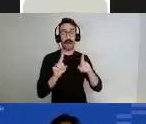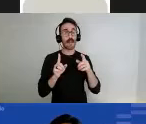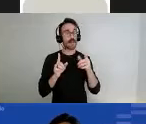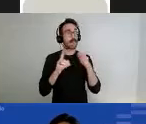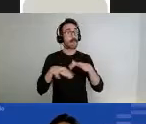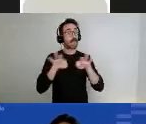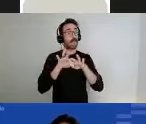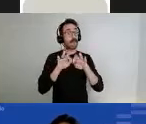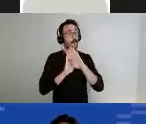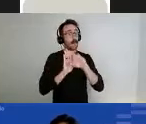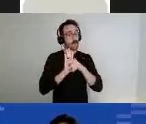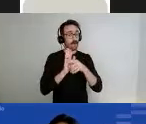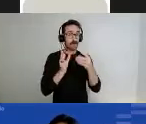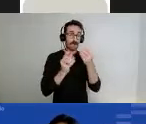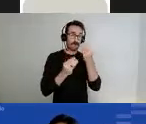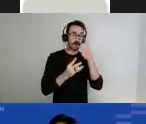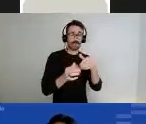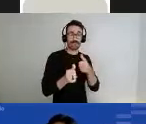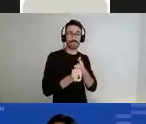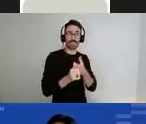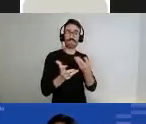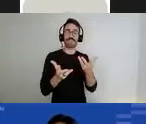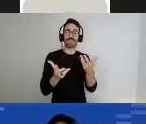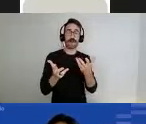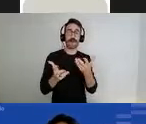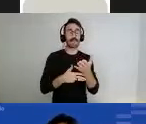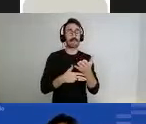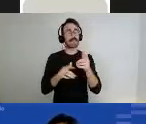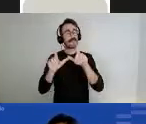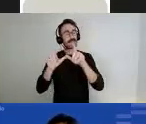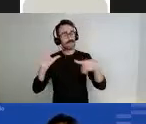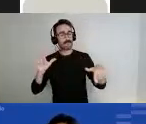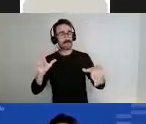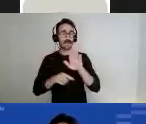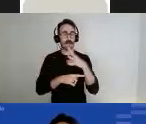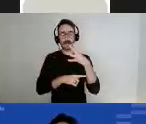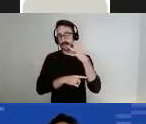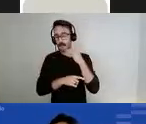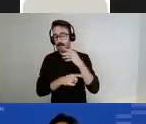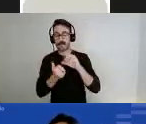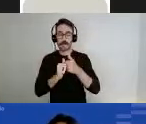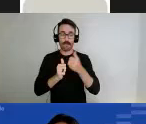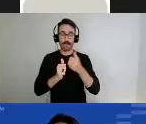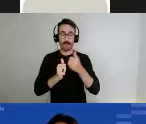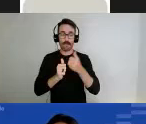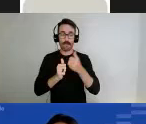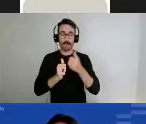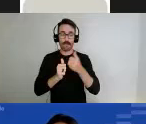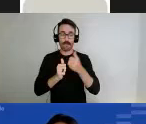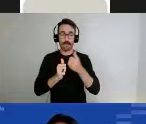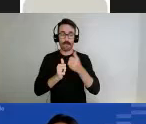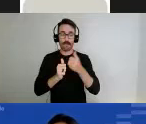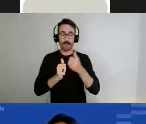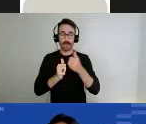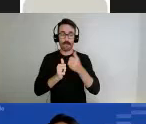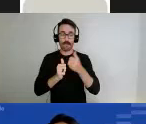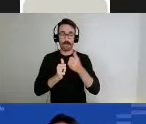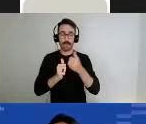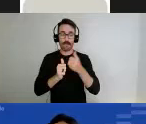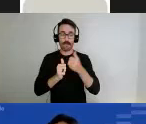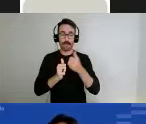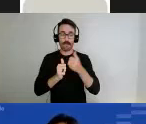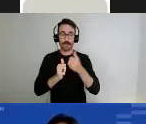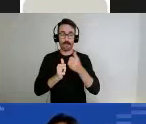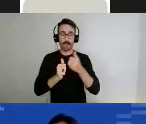background about 2SLGBTQI experiences and approaches to care, which we have to say at the outset are